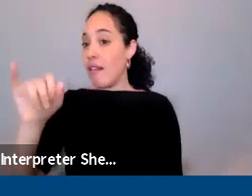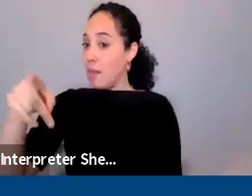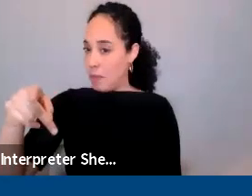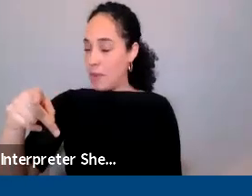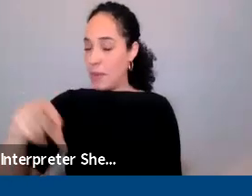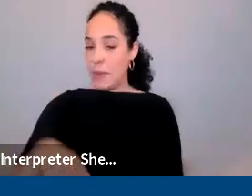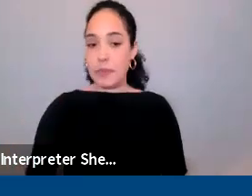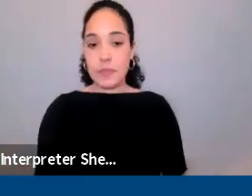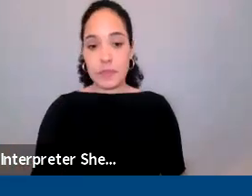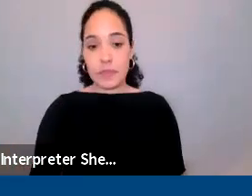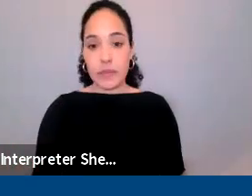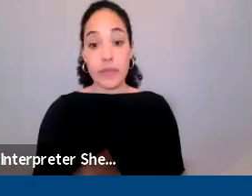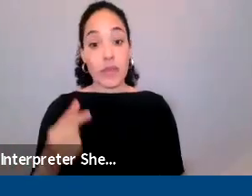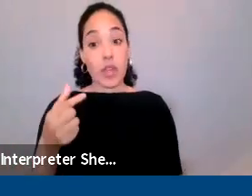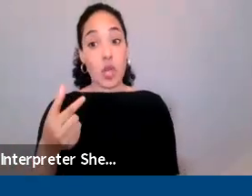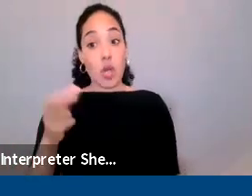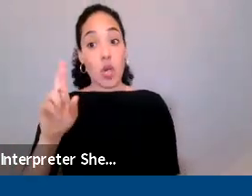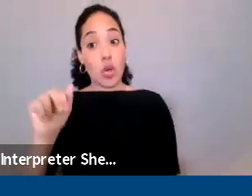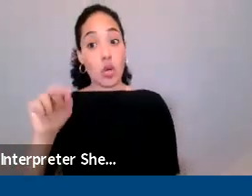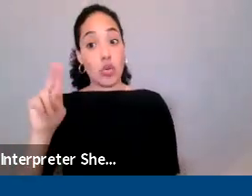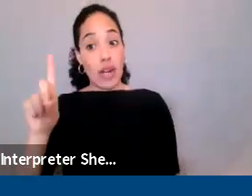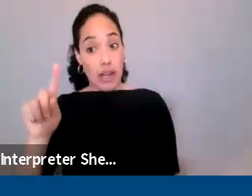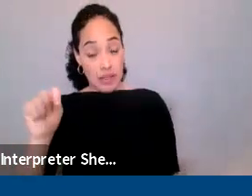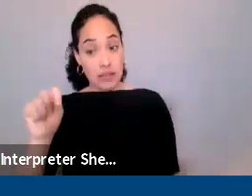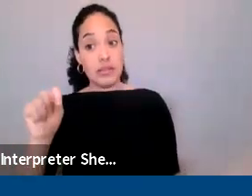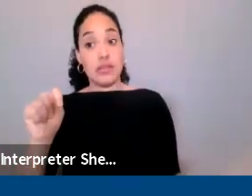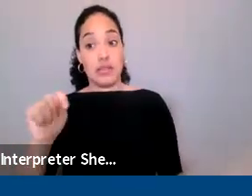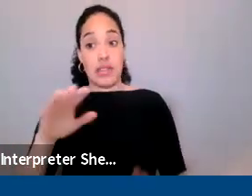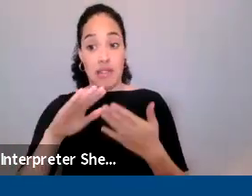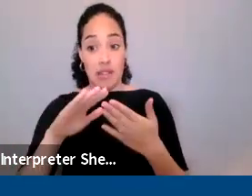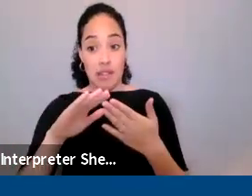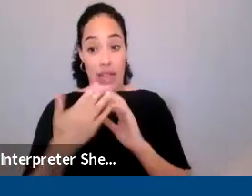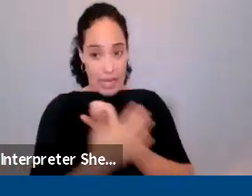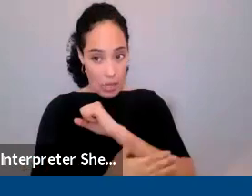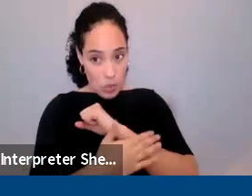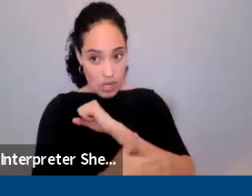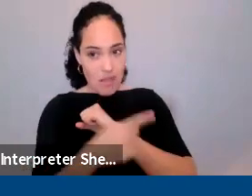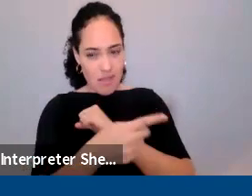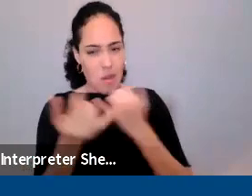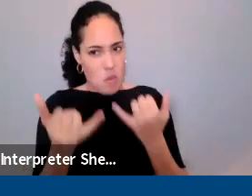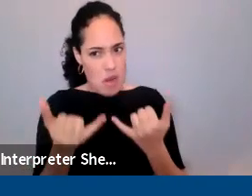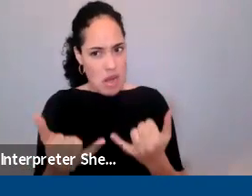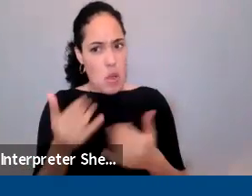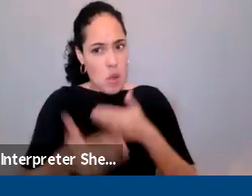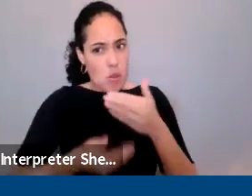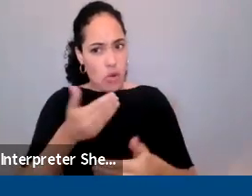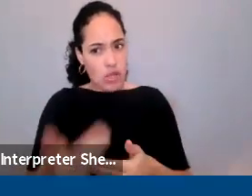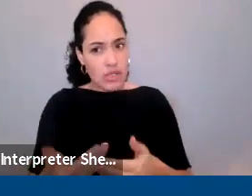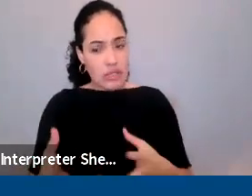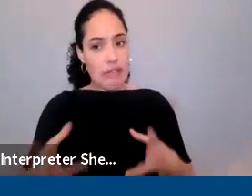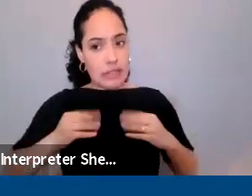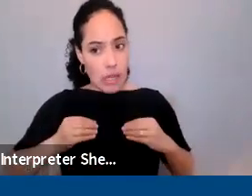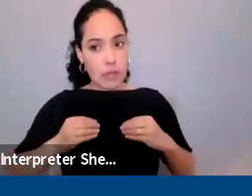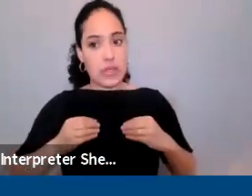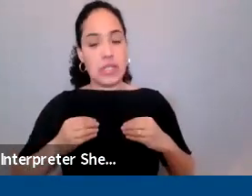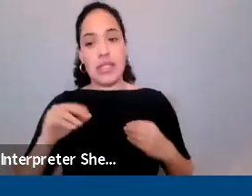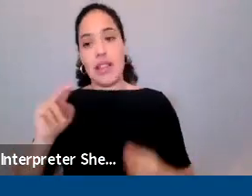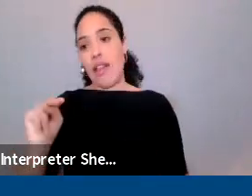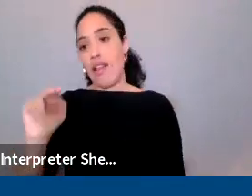Grant County is in the process of adopting the NFIP, but it sounds like it won't